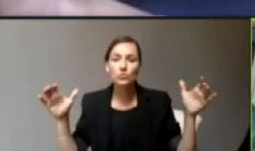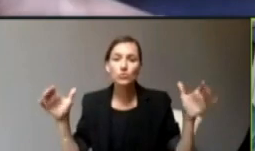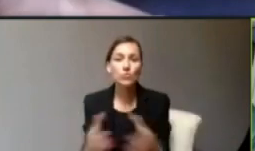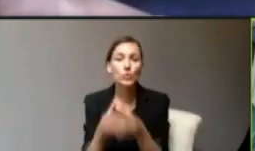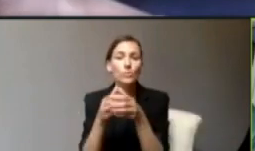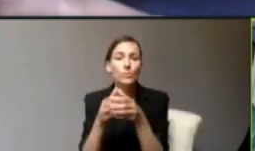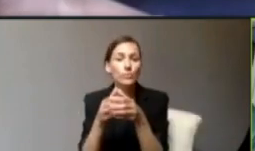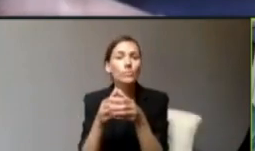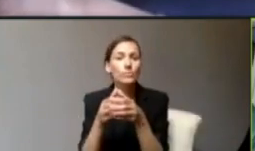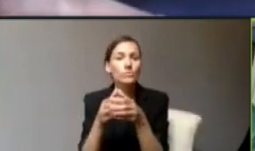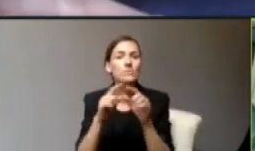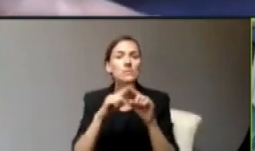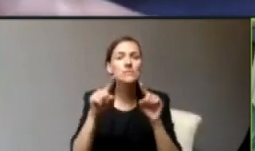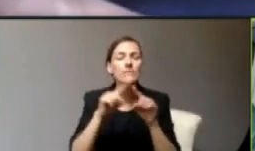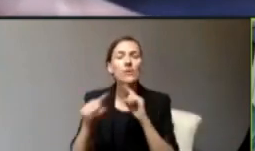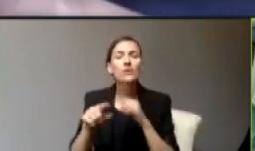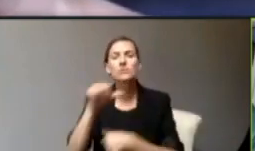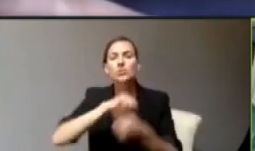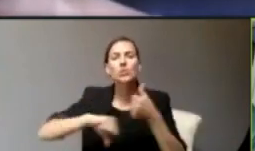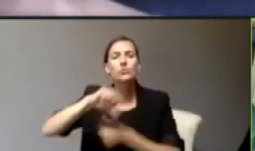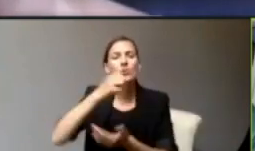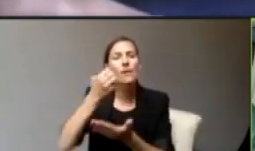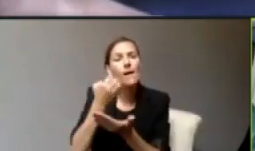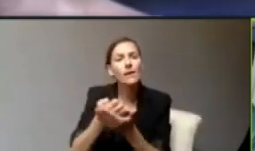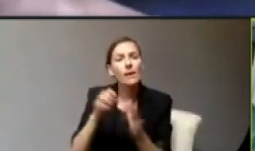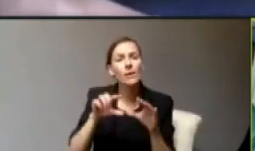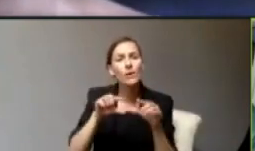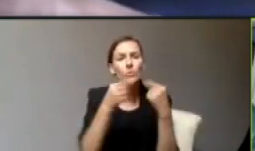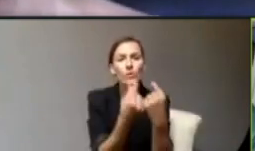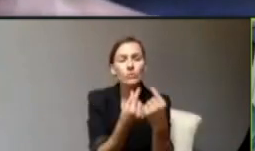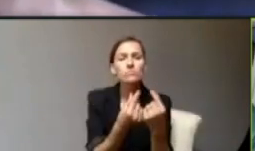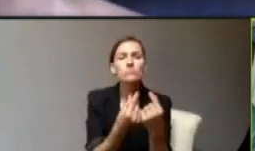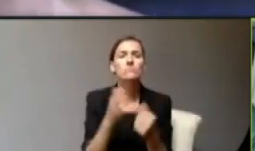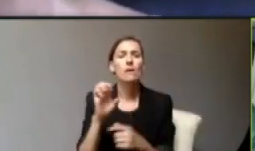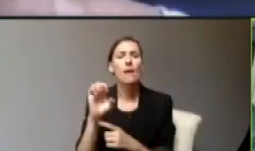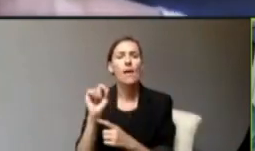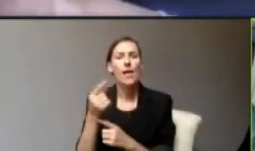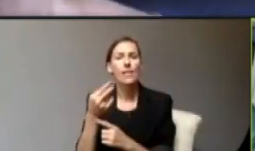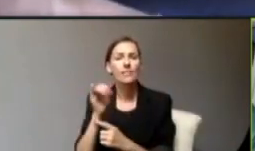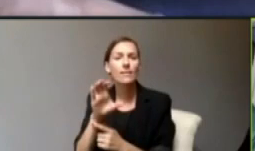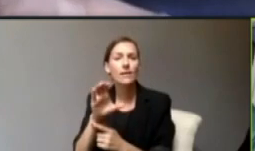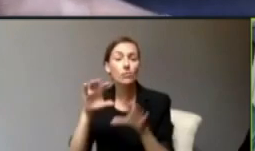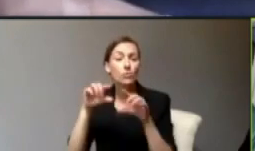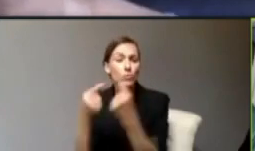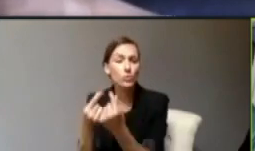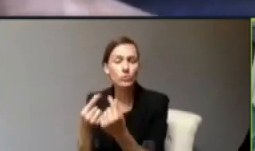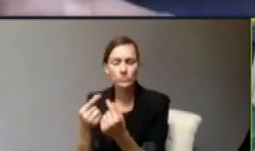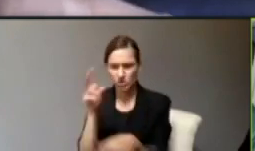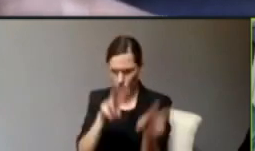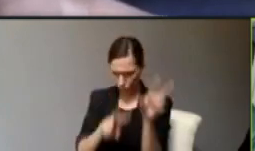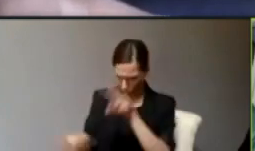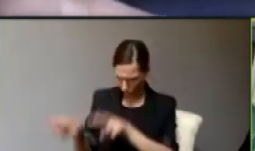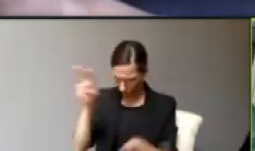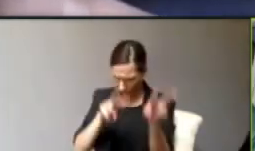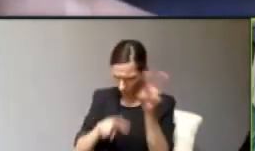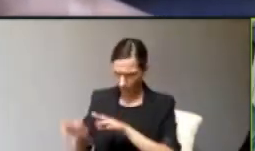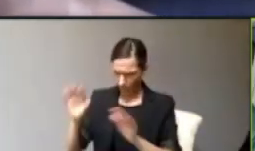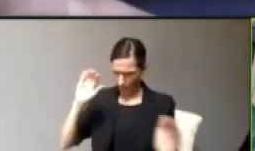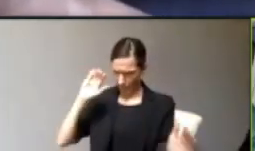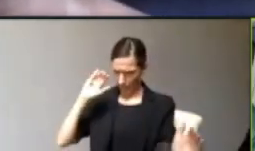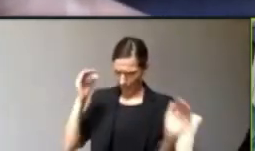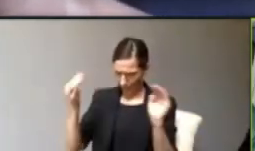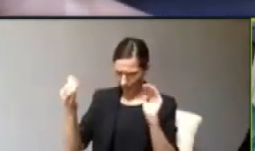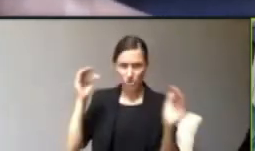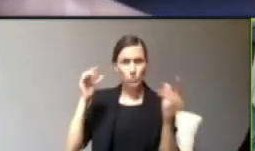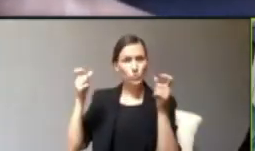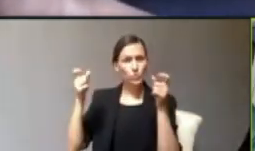different socioeconomic groups, different ethnic groups. And you look at that group compared to controls that have